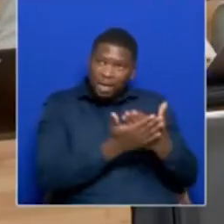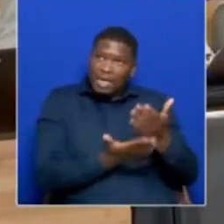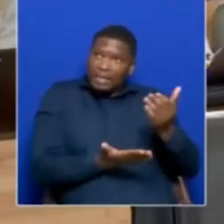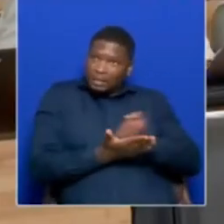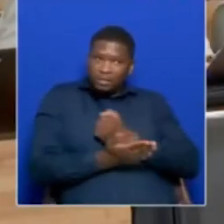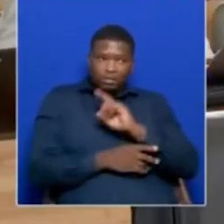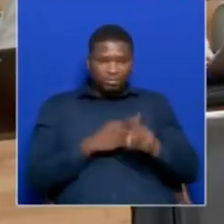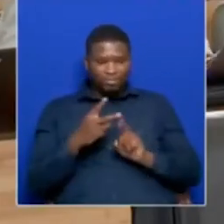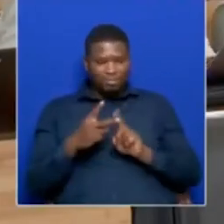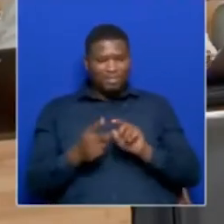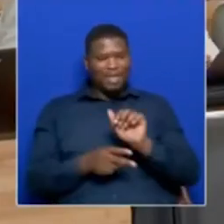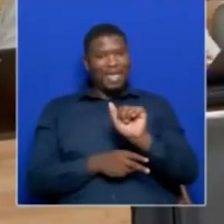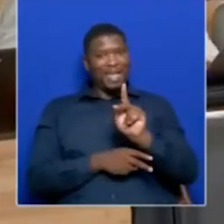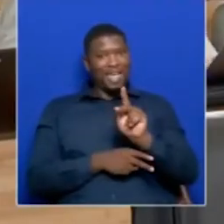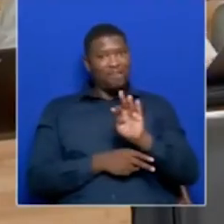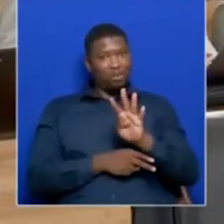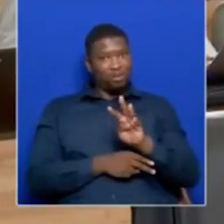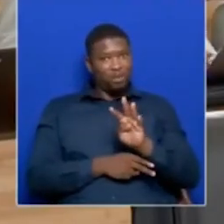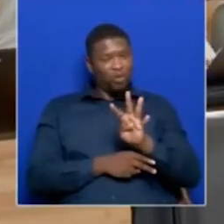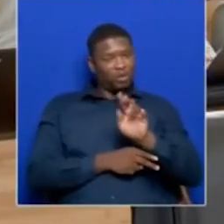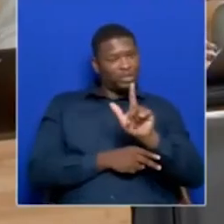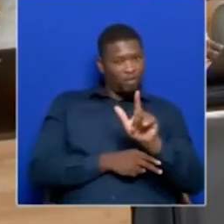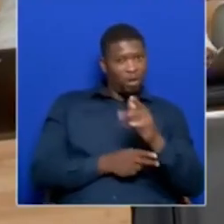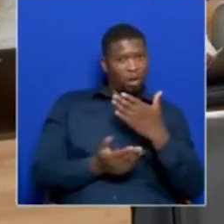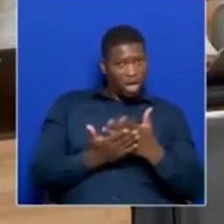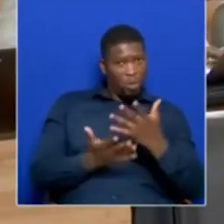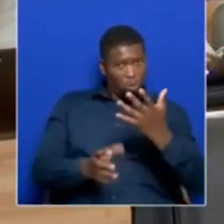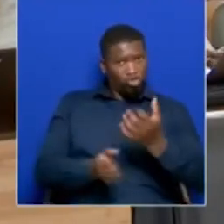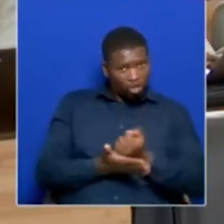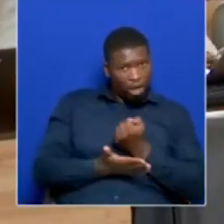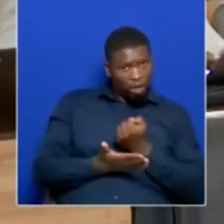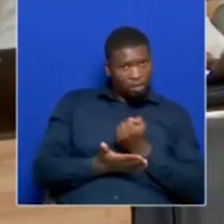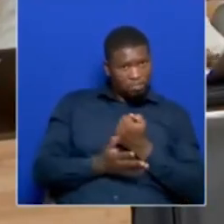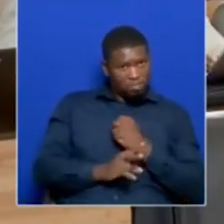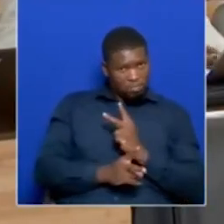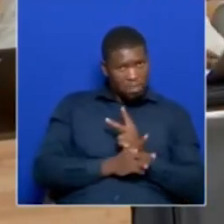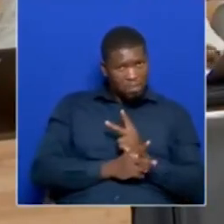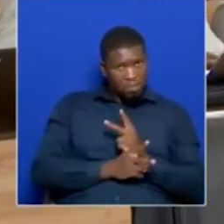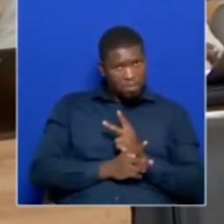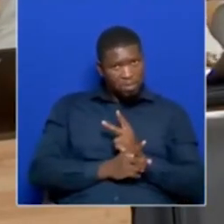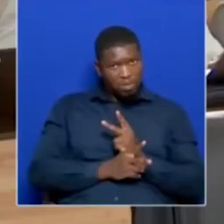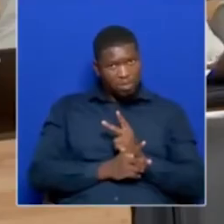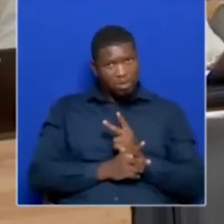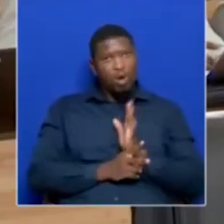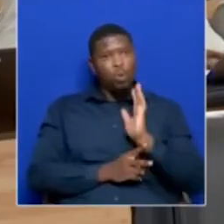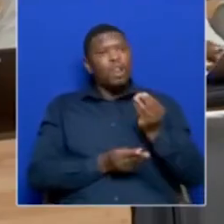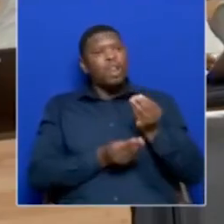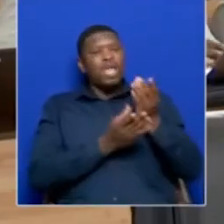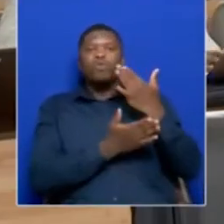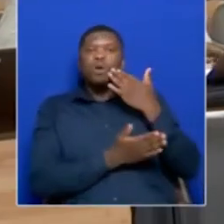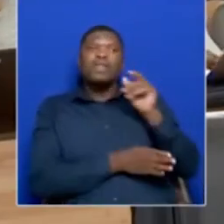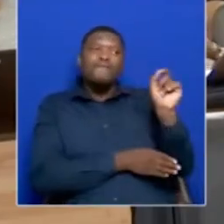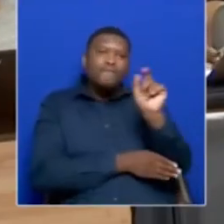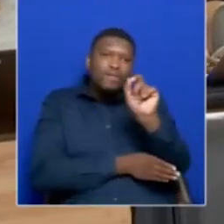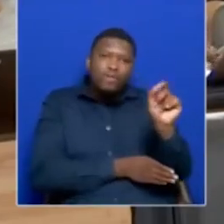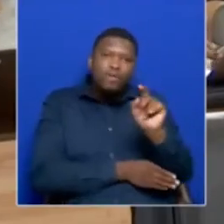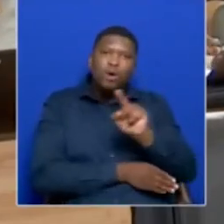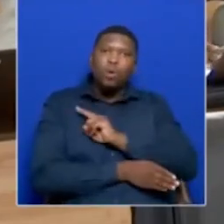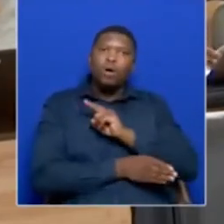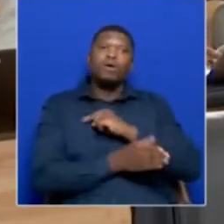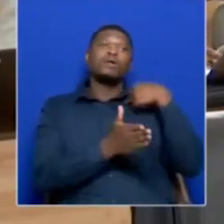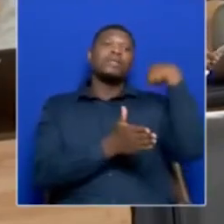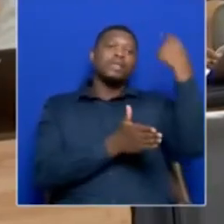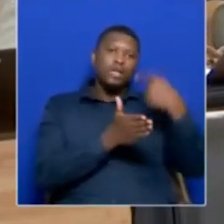and keep it to ourselves? We will give the informer these equipment later on, because in the next week, they are going to kill Mr. Makaka.